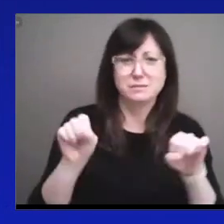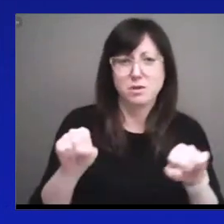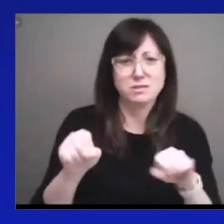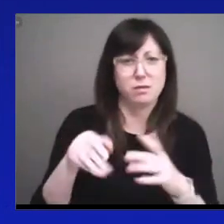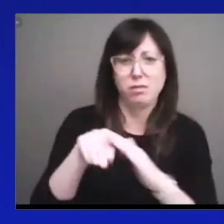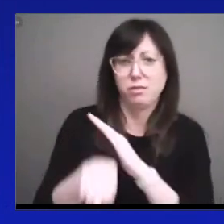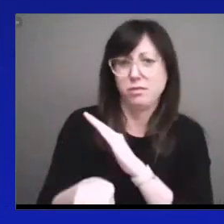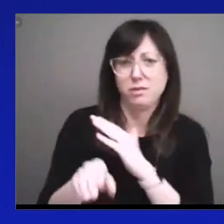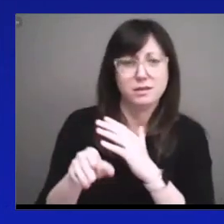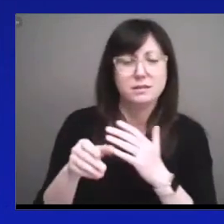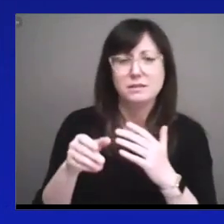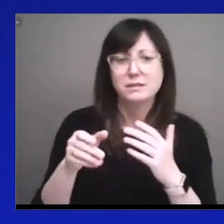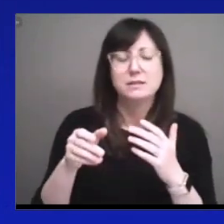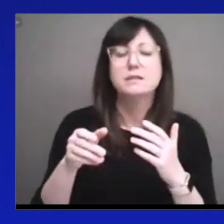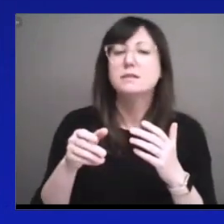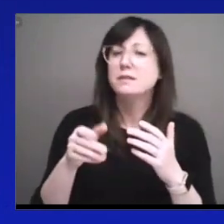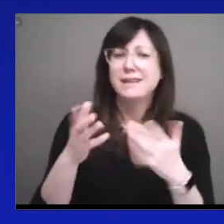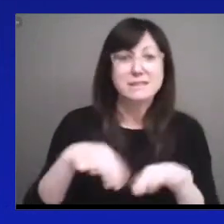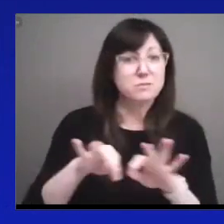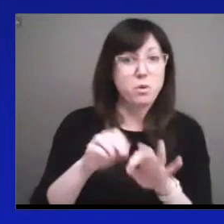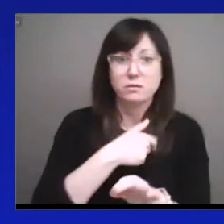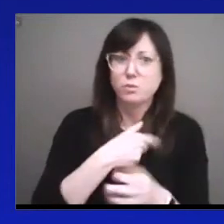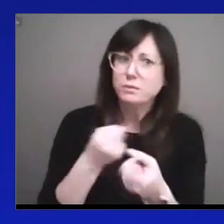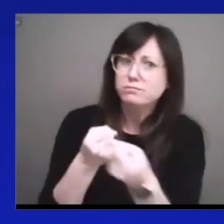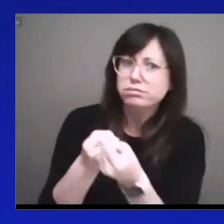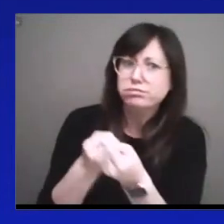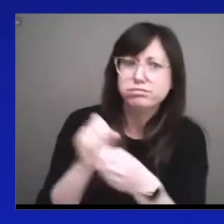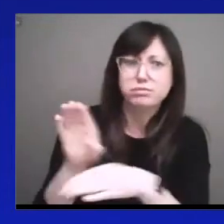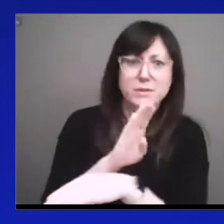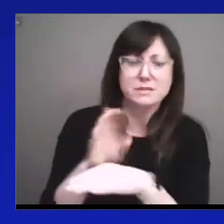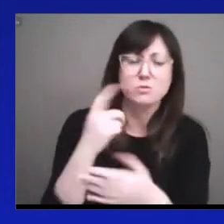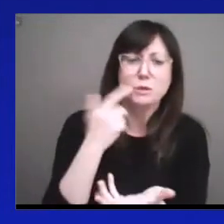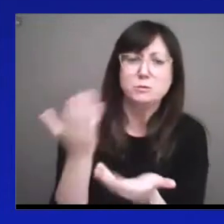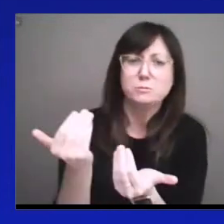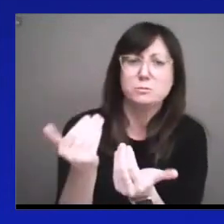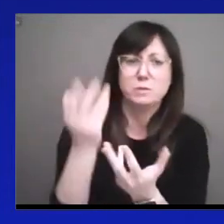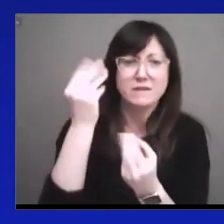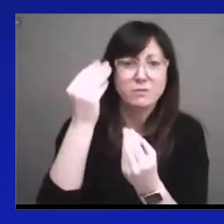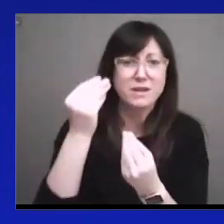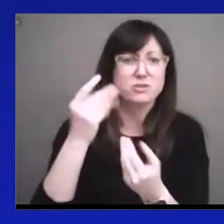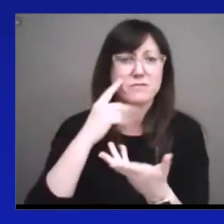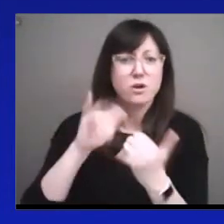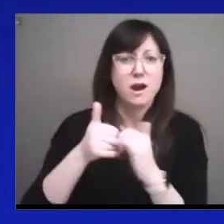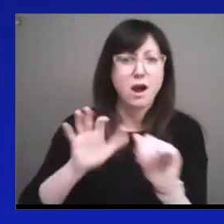We need to be able to work with businesses to be able to get the information and do our follow-up.